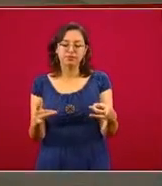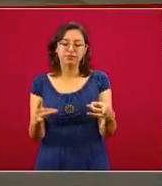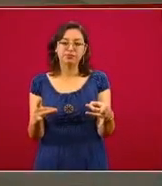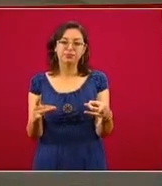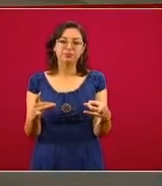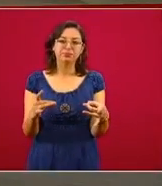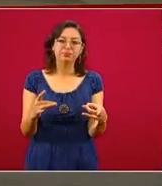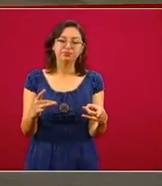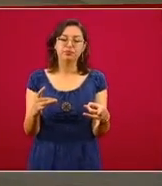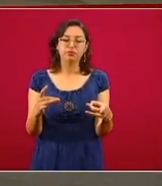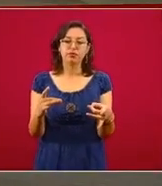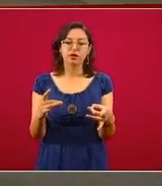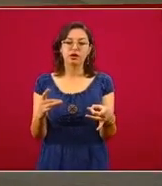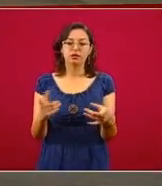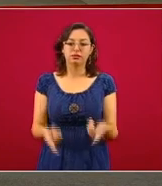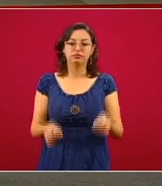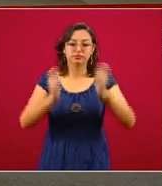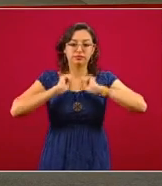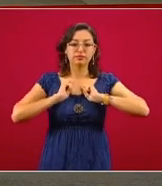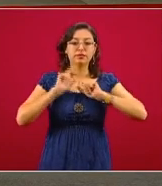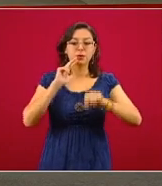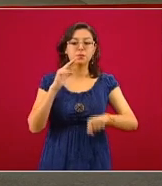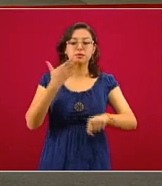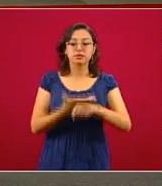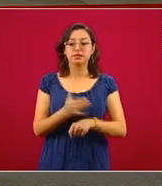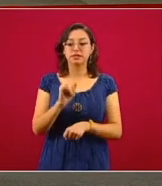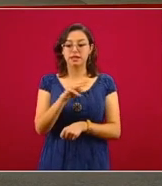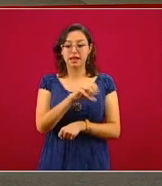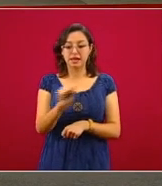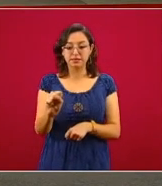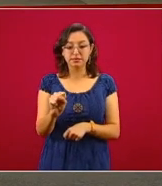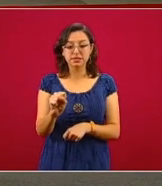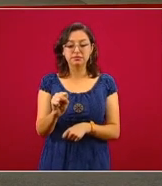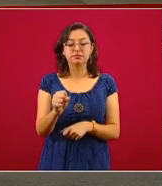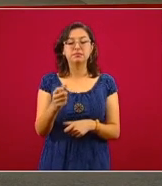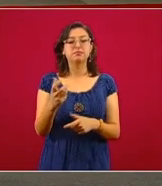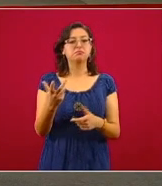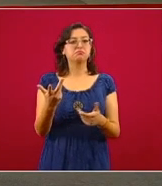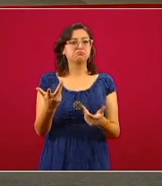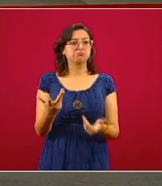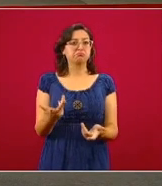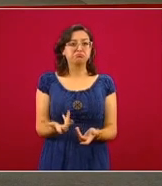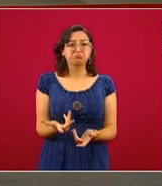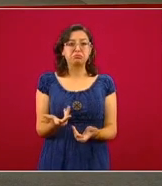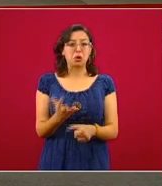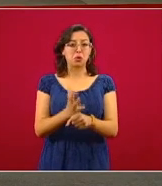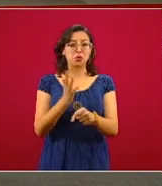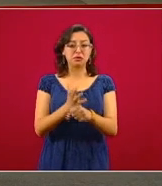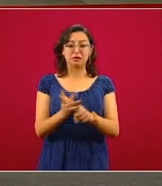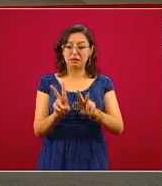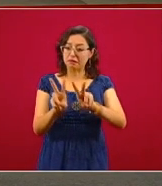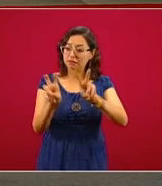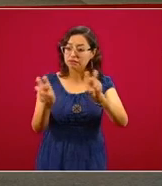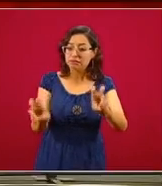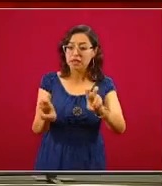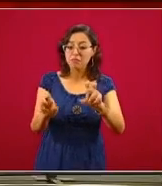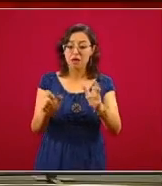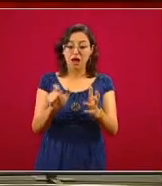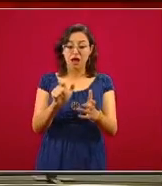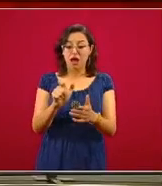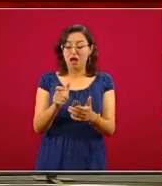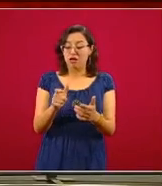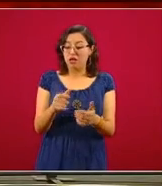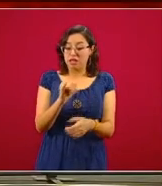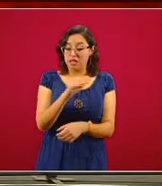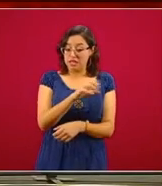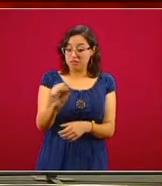it. As my in my position of director of social security, it's not about a